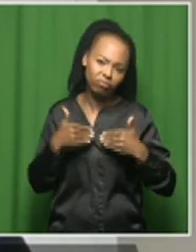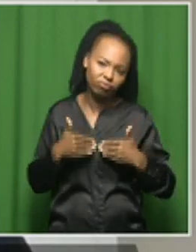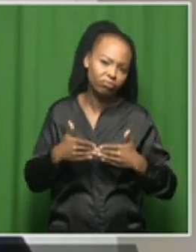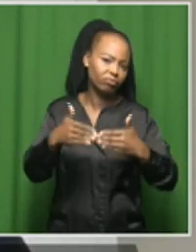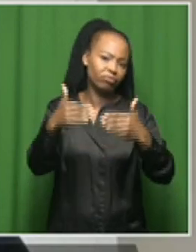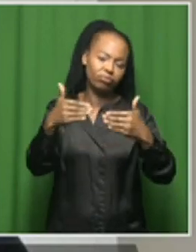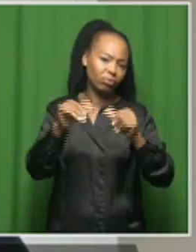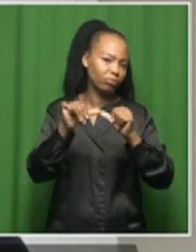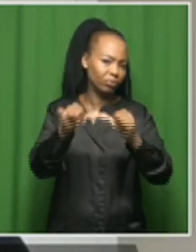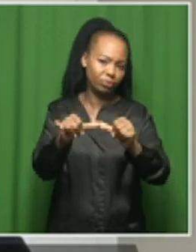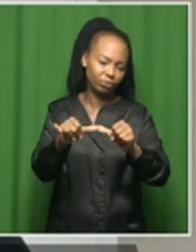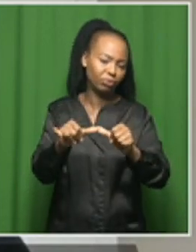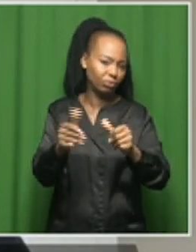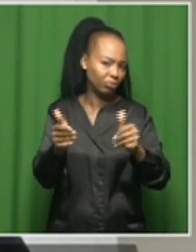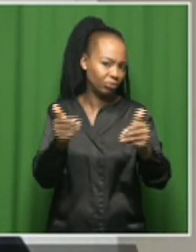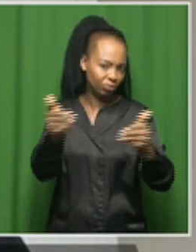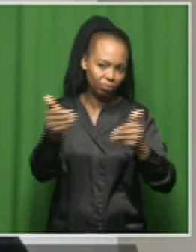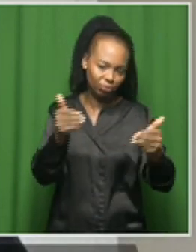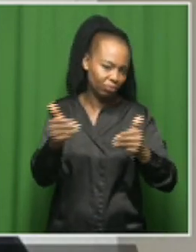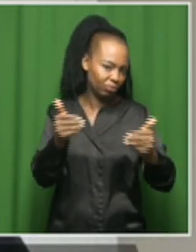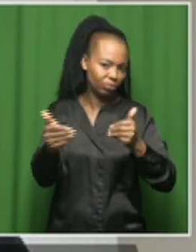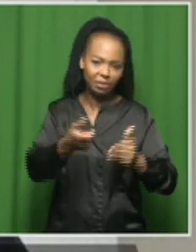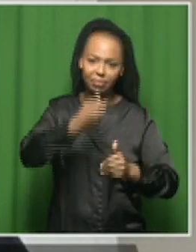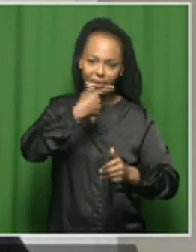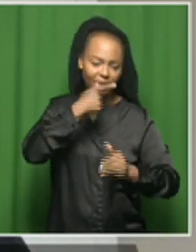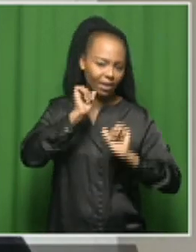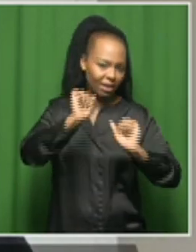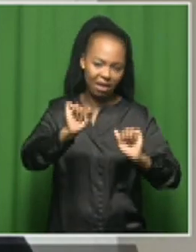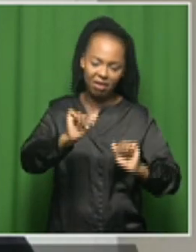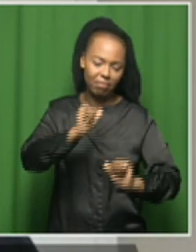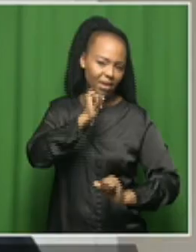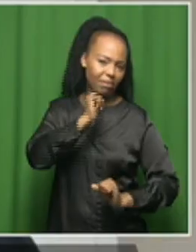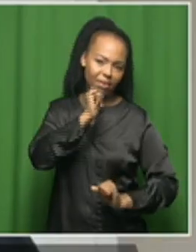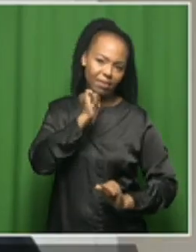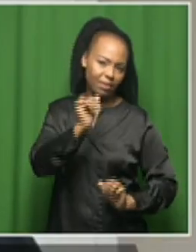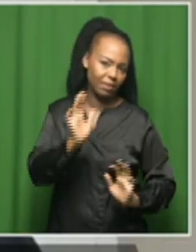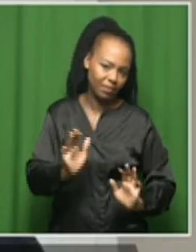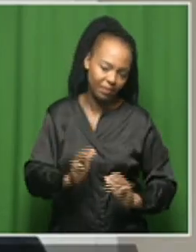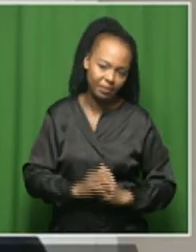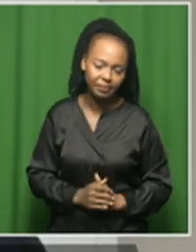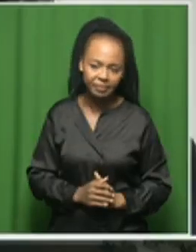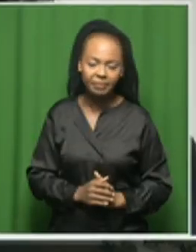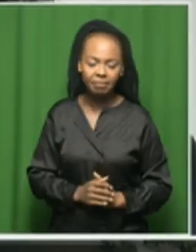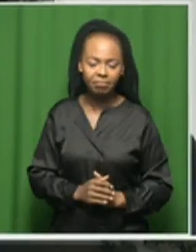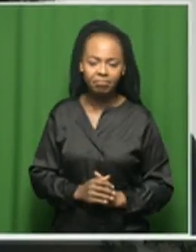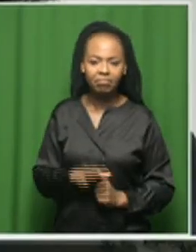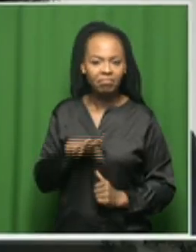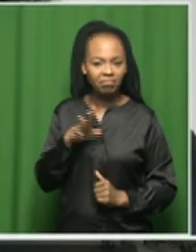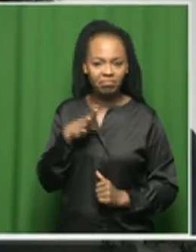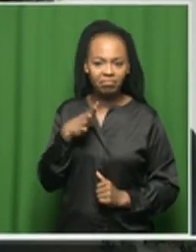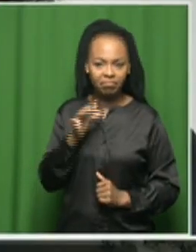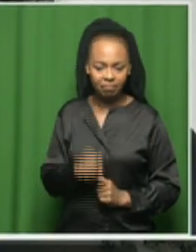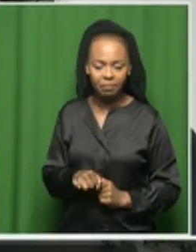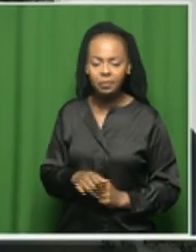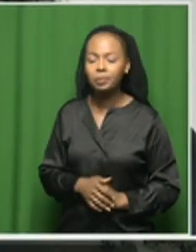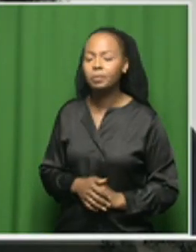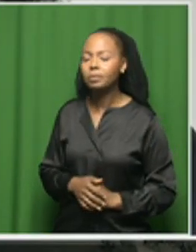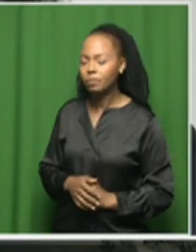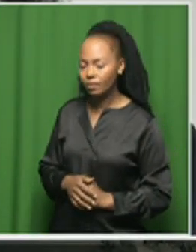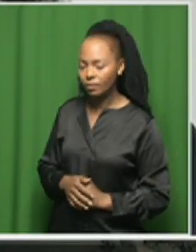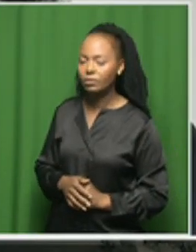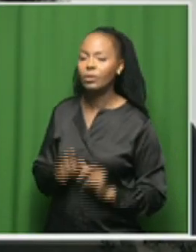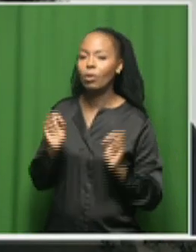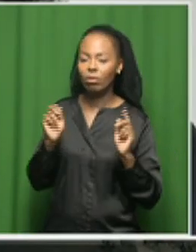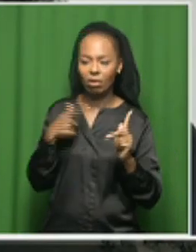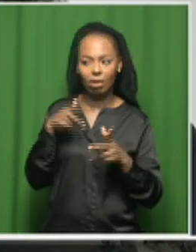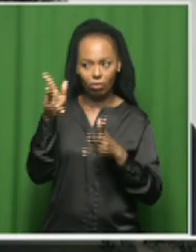your medication and you are aware of the diet and the triggers as well. Yeah, that I have heard this as well. But